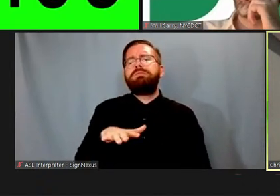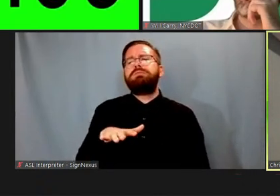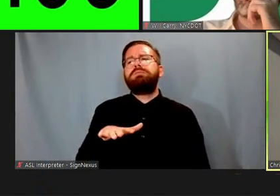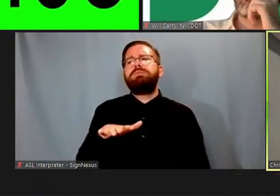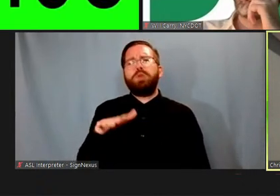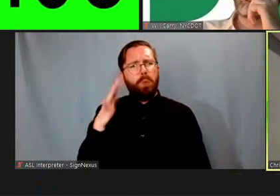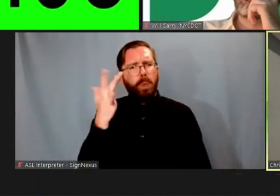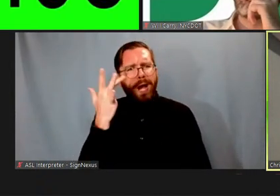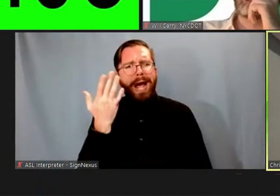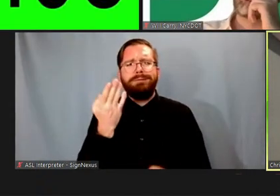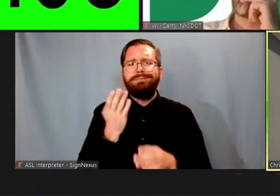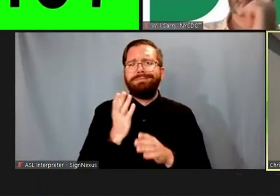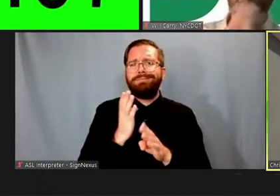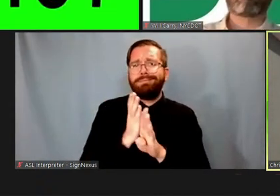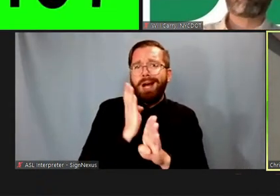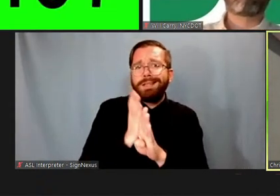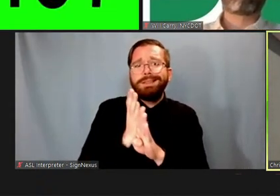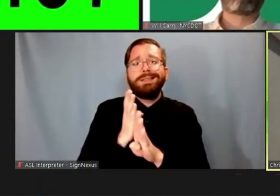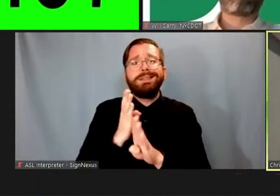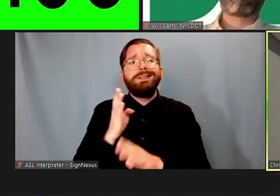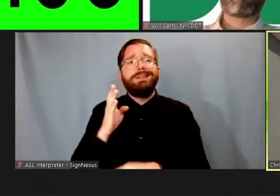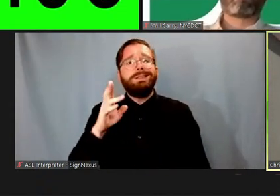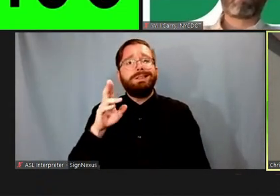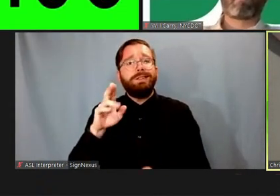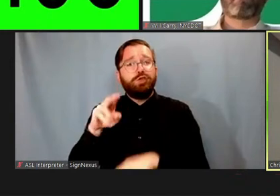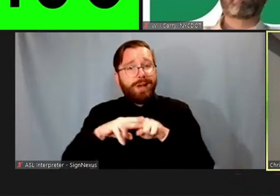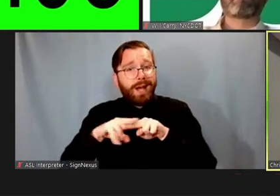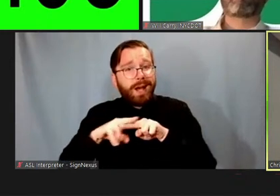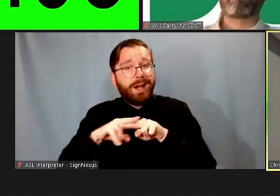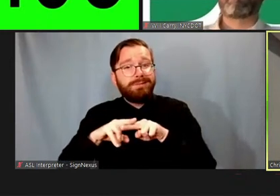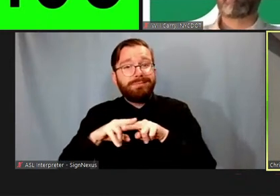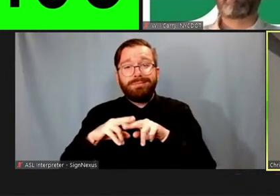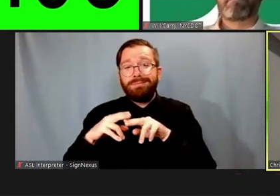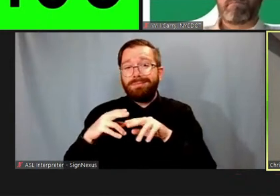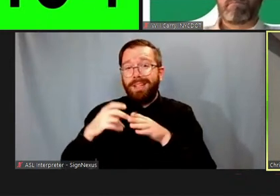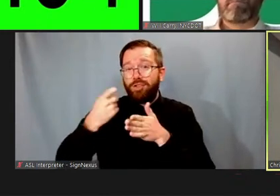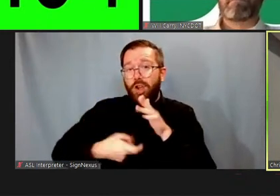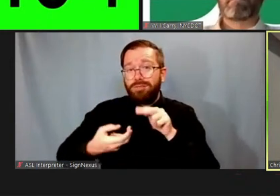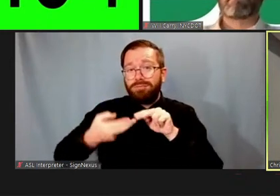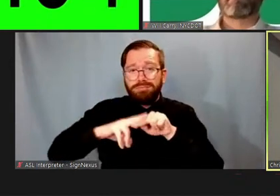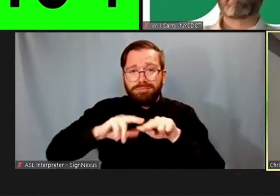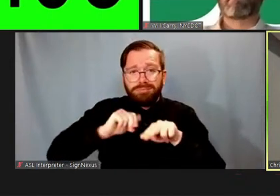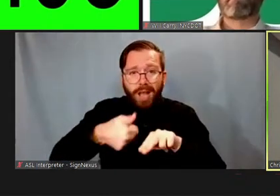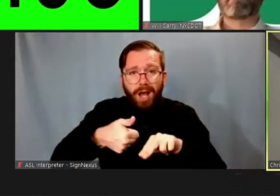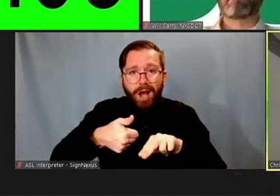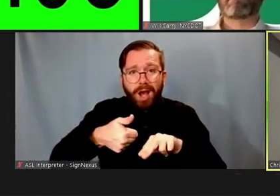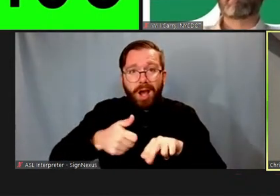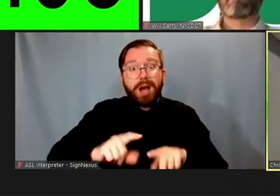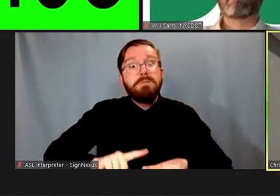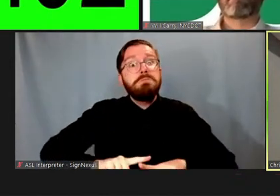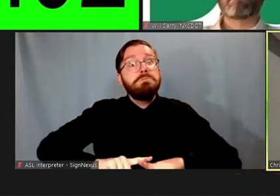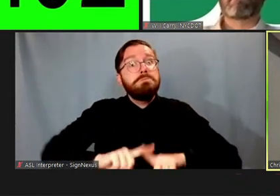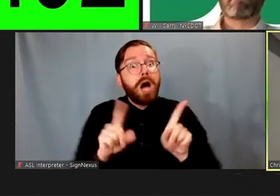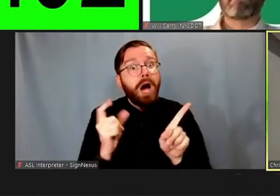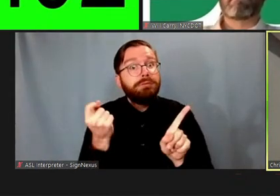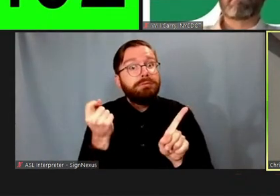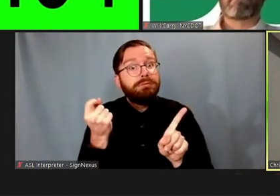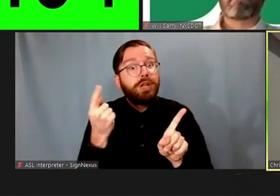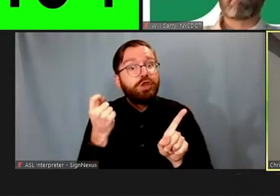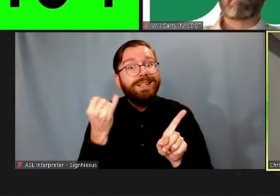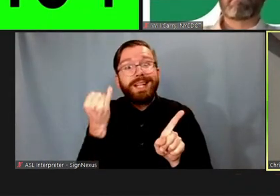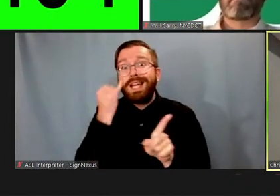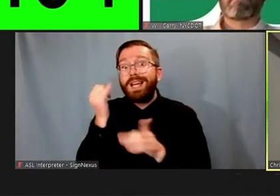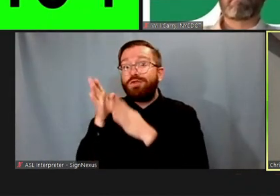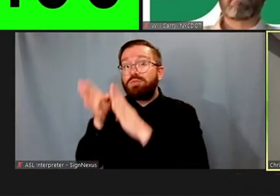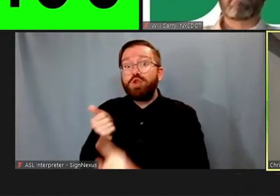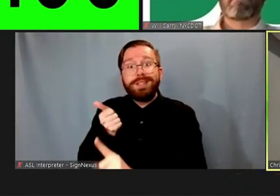buses and trains not been increased in quite some time and yet the penalties for people that need or choose to use